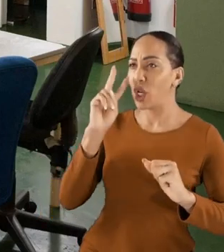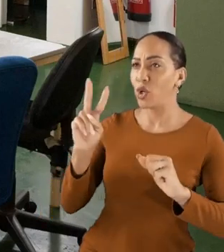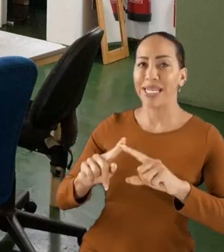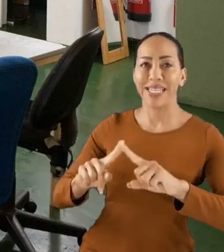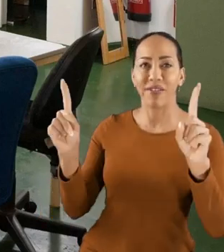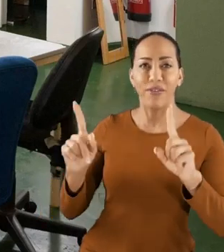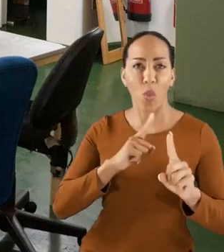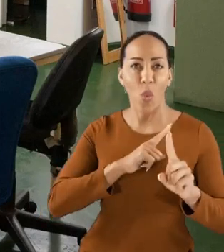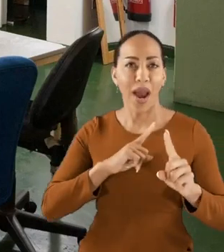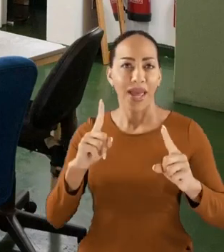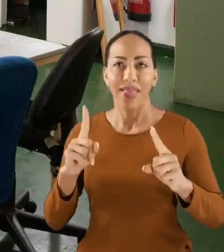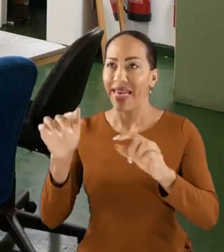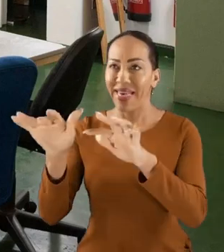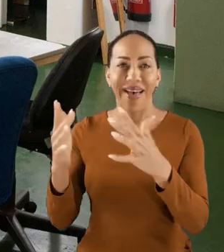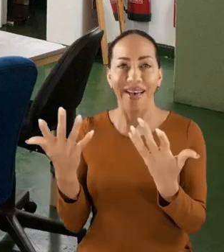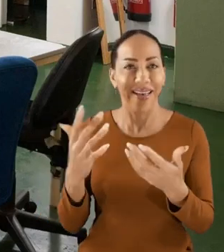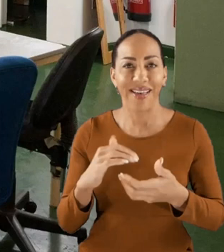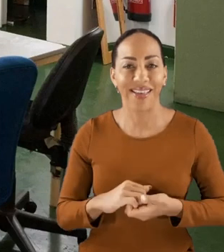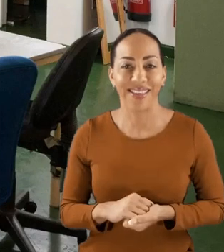different? Why are they in suits?